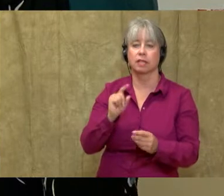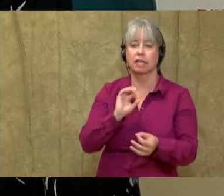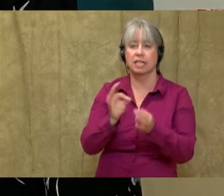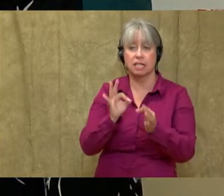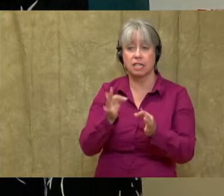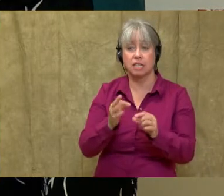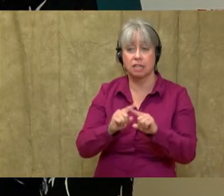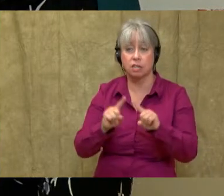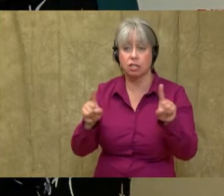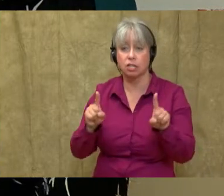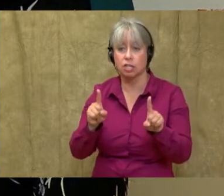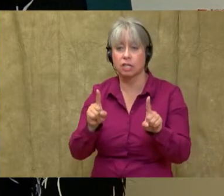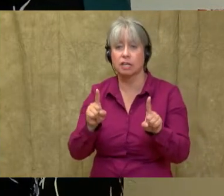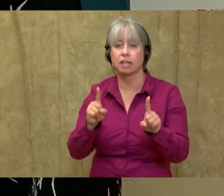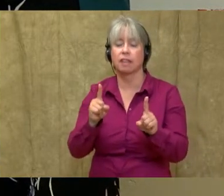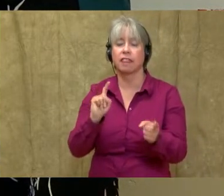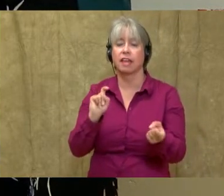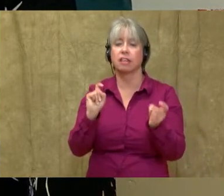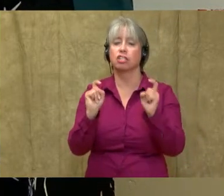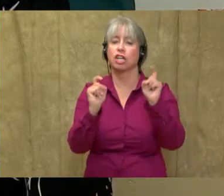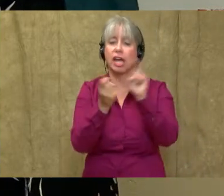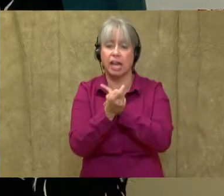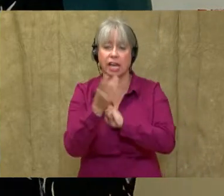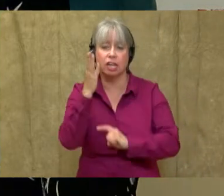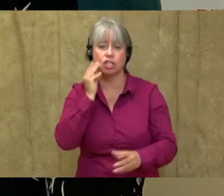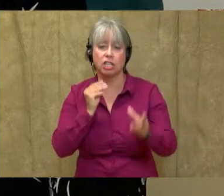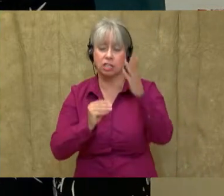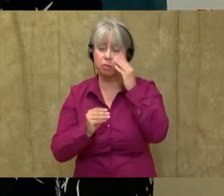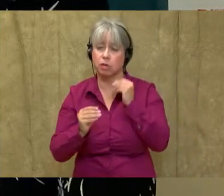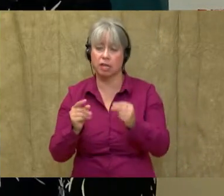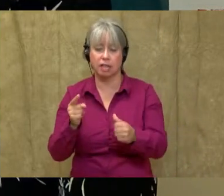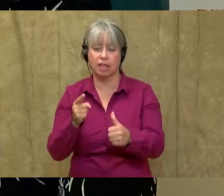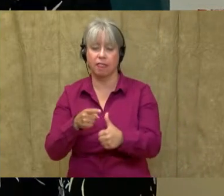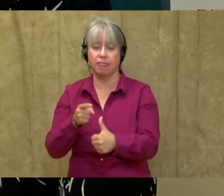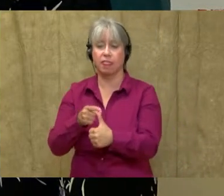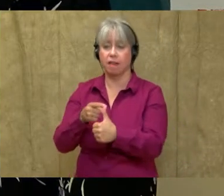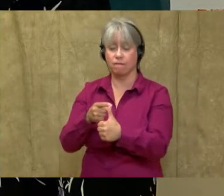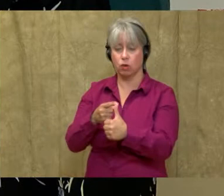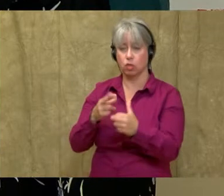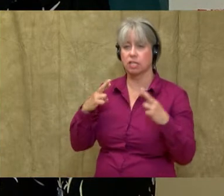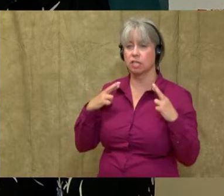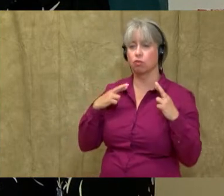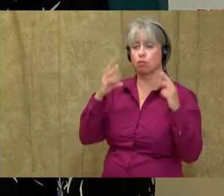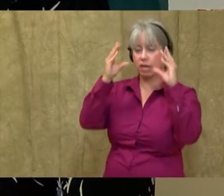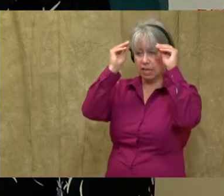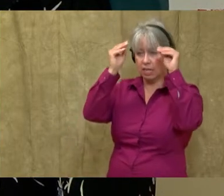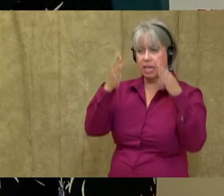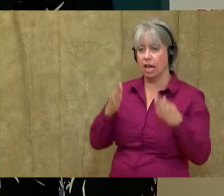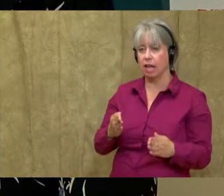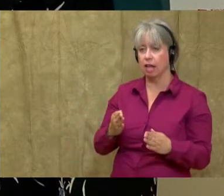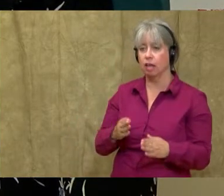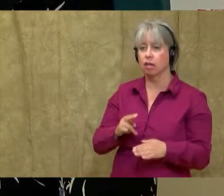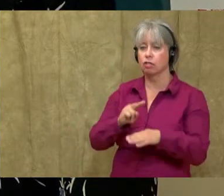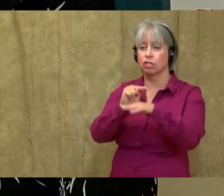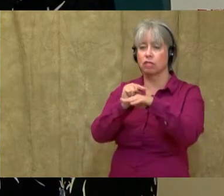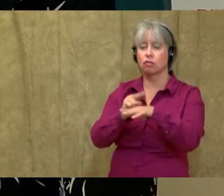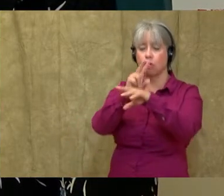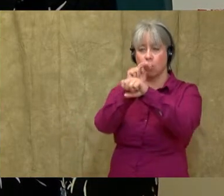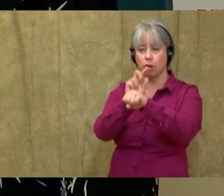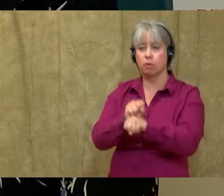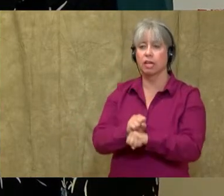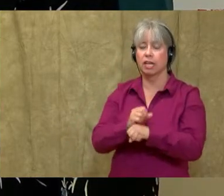differ is the degree of change they've had to go through. Now, the first poet, as I said, is a retired teacher, so she's probably more used to being at home and enjoying